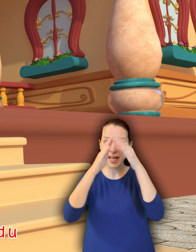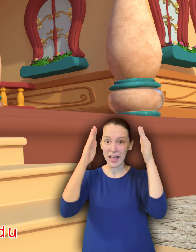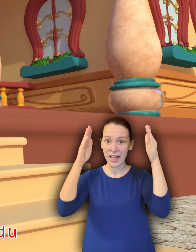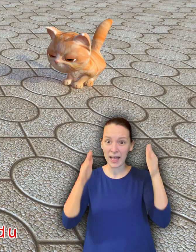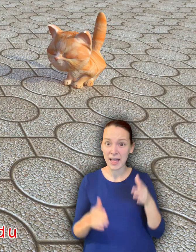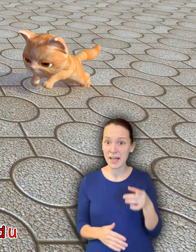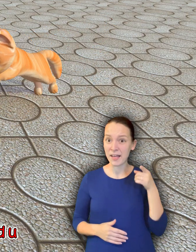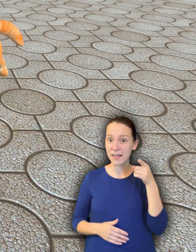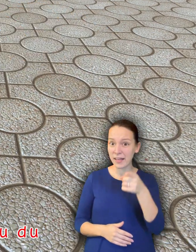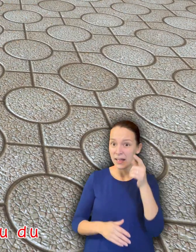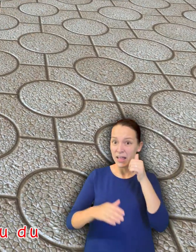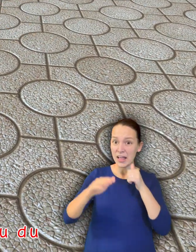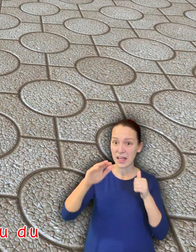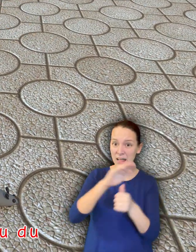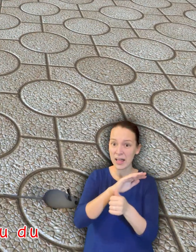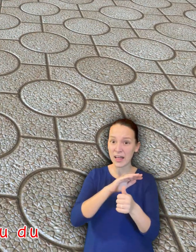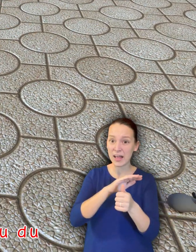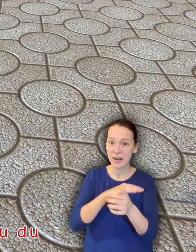house